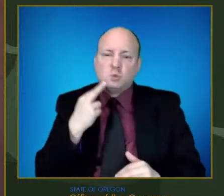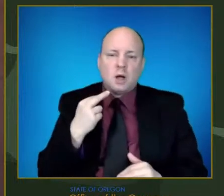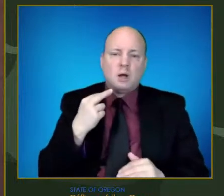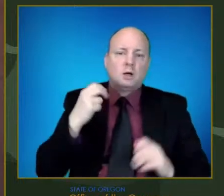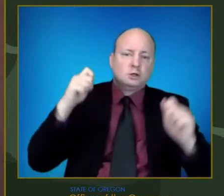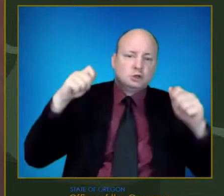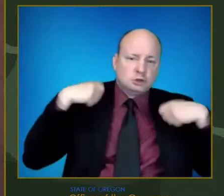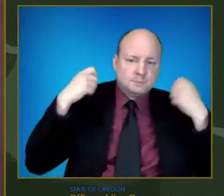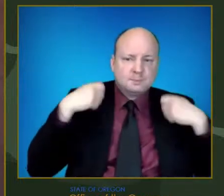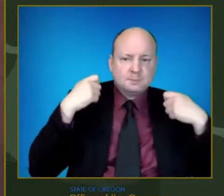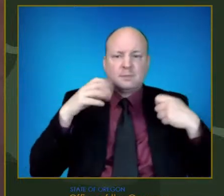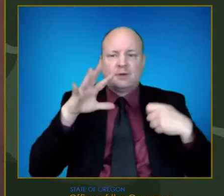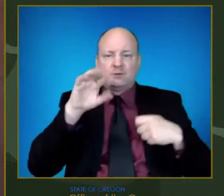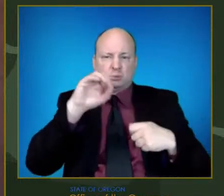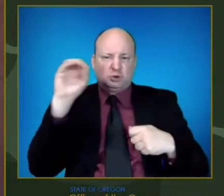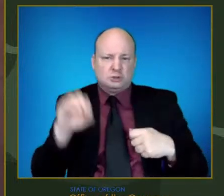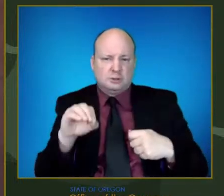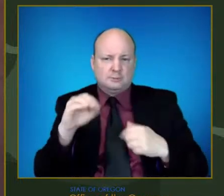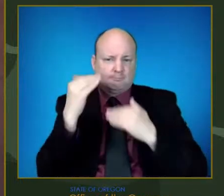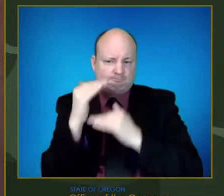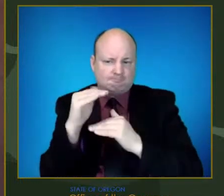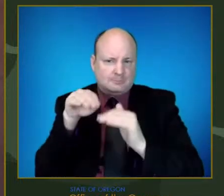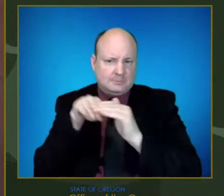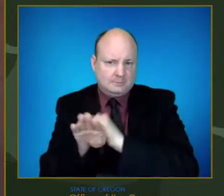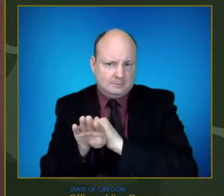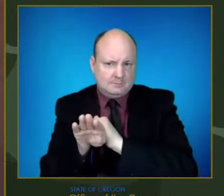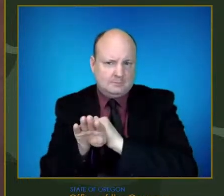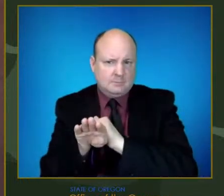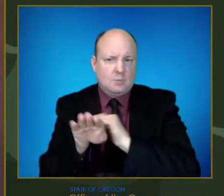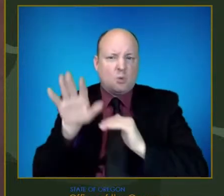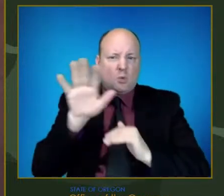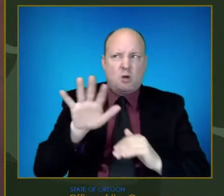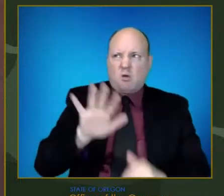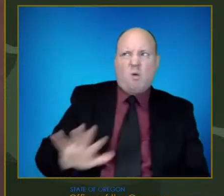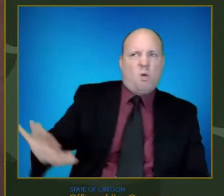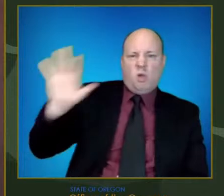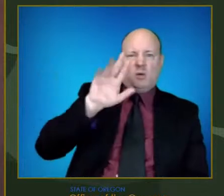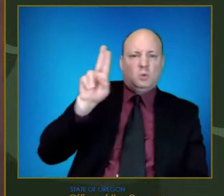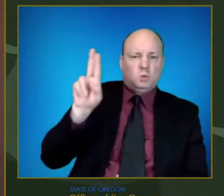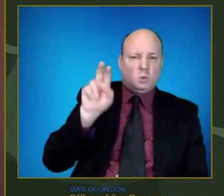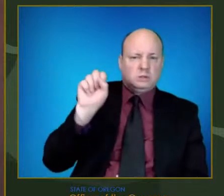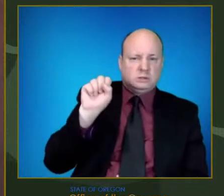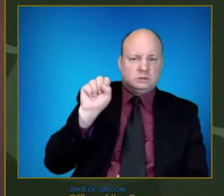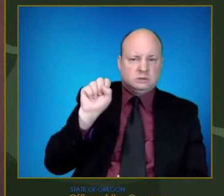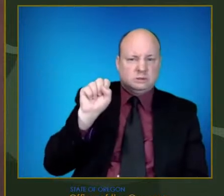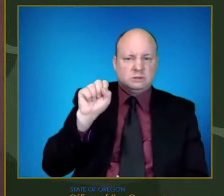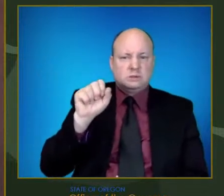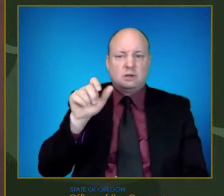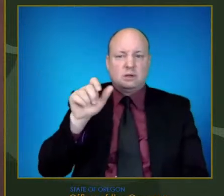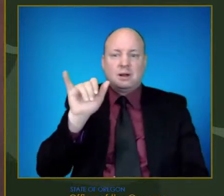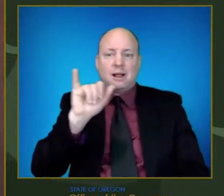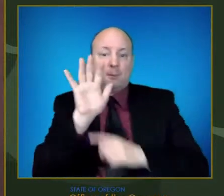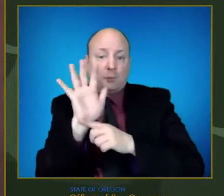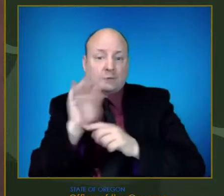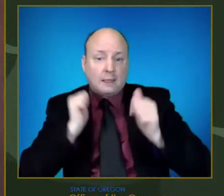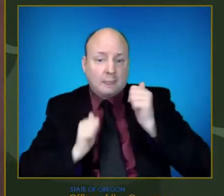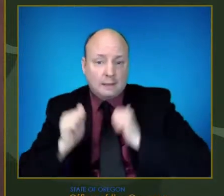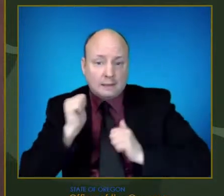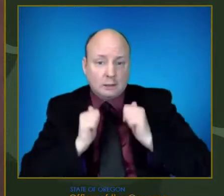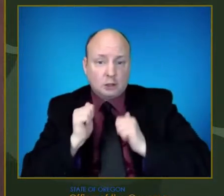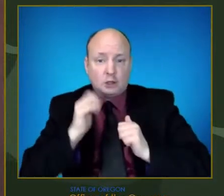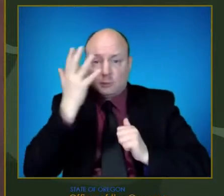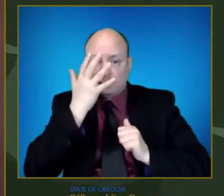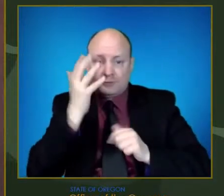counties across the state, movie theaters to be open. Governor, my question to you is, are you thinking of tightening those